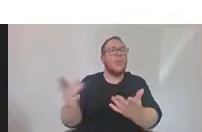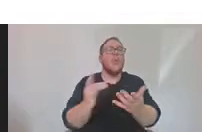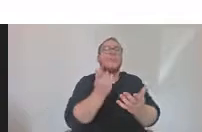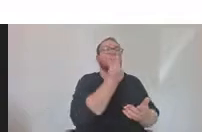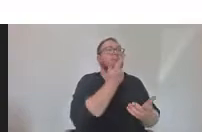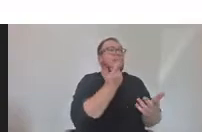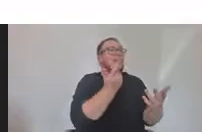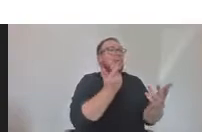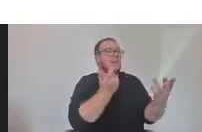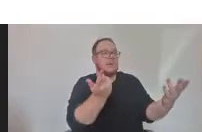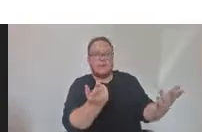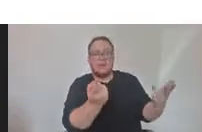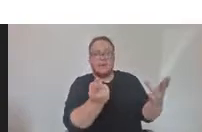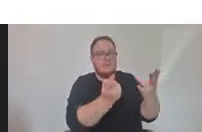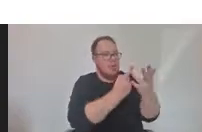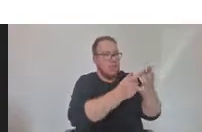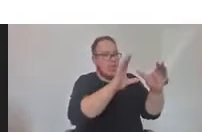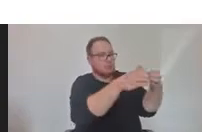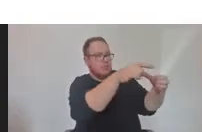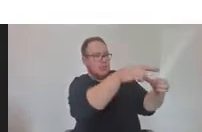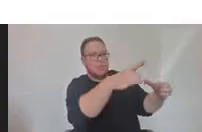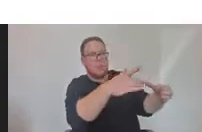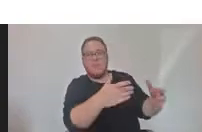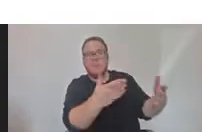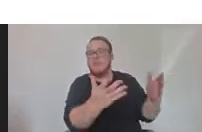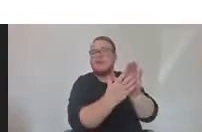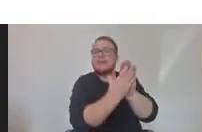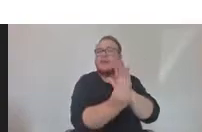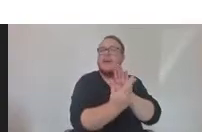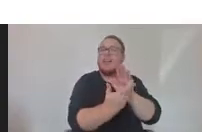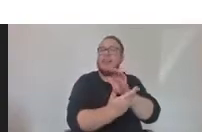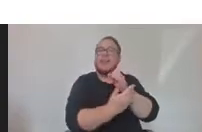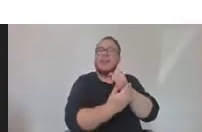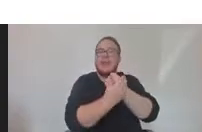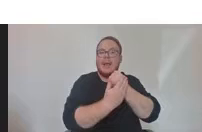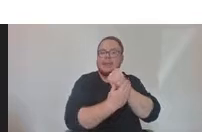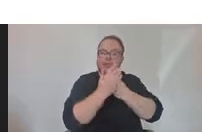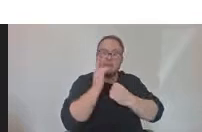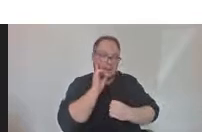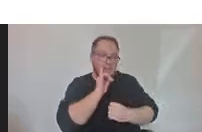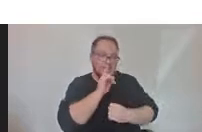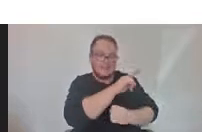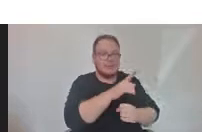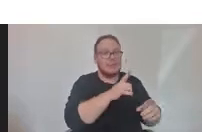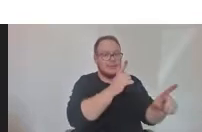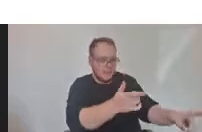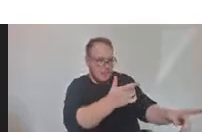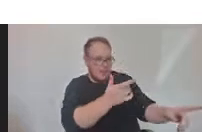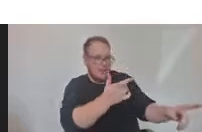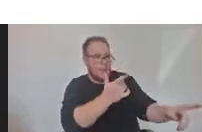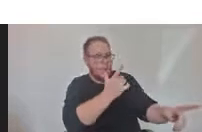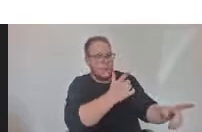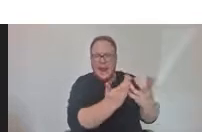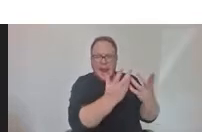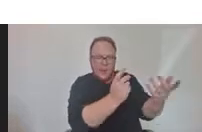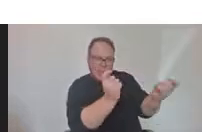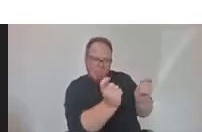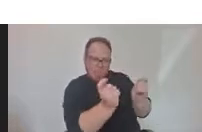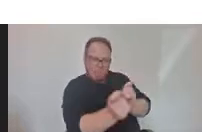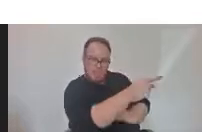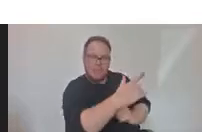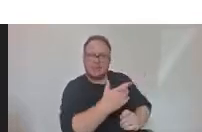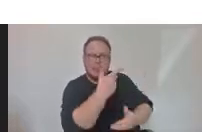pregnant ladies, and then we'd use a slightly different targeted mechanism to get to that group. And then we would deploy,